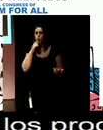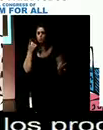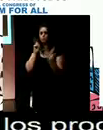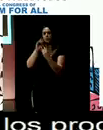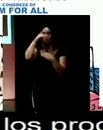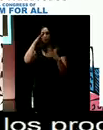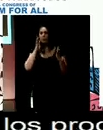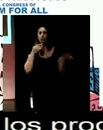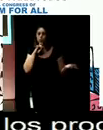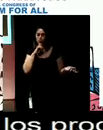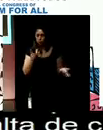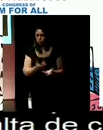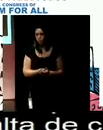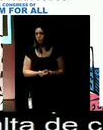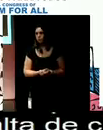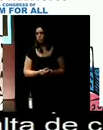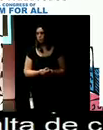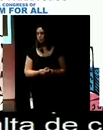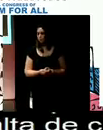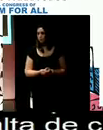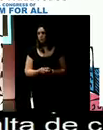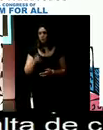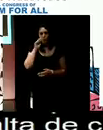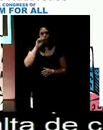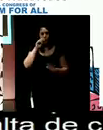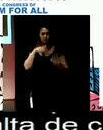of personnel on how to deal with these people.